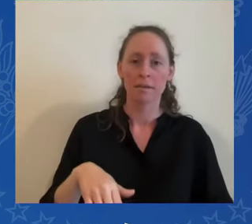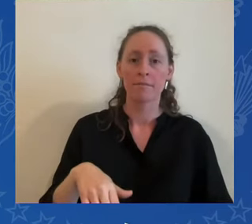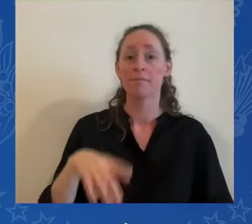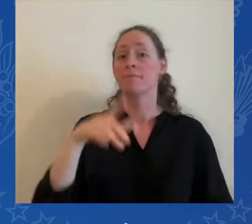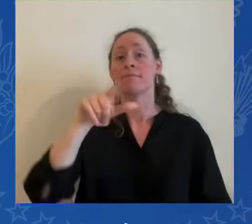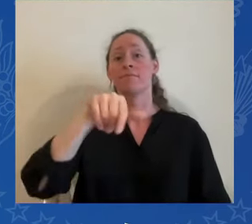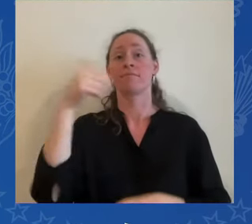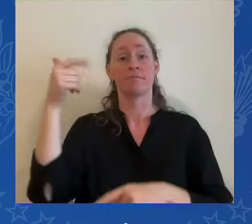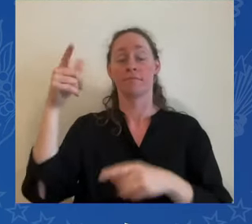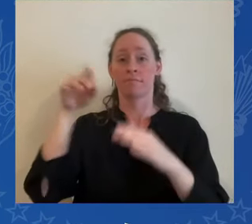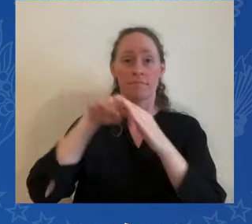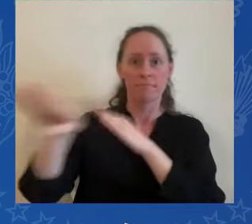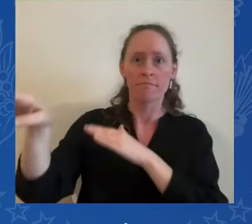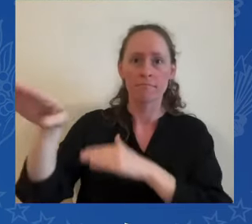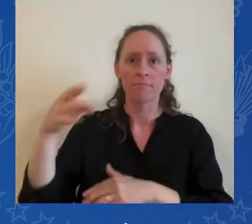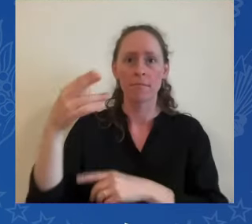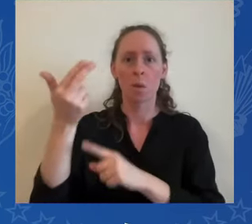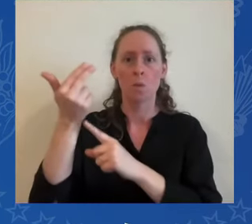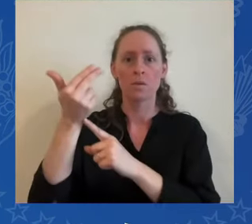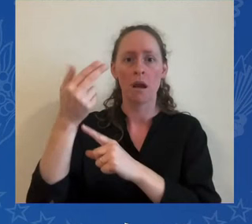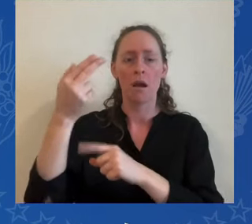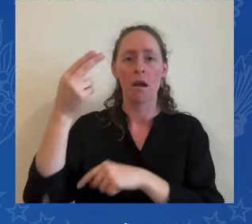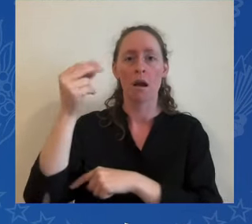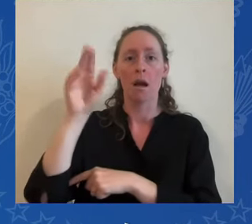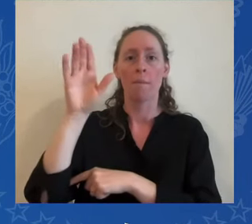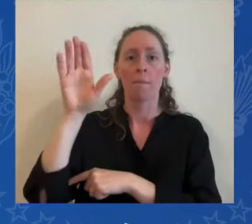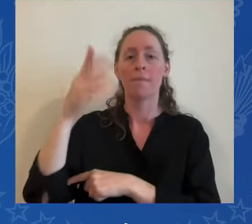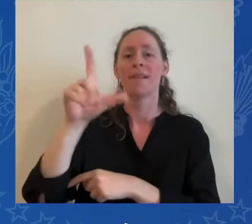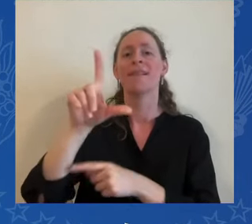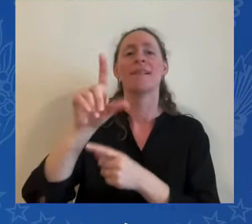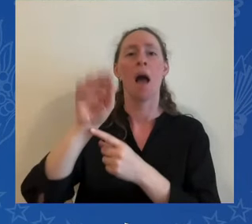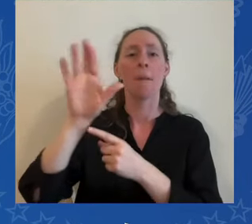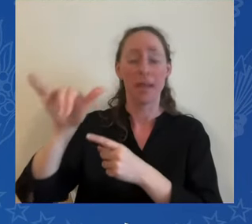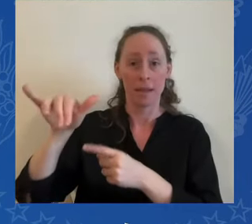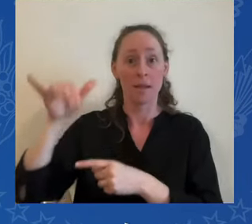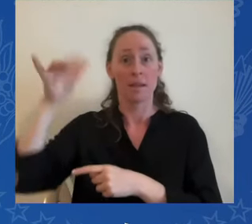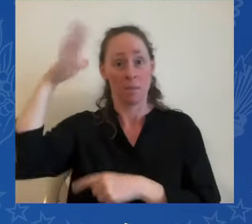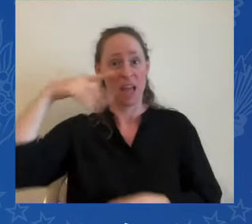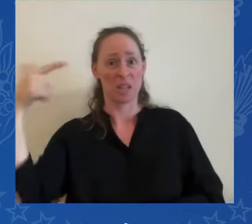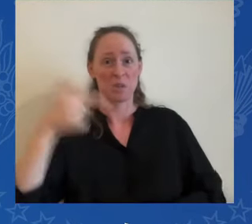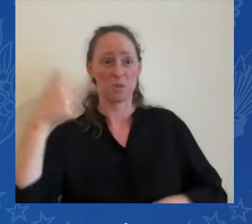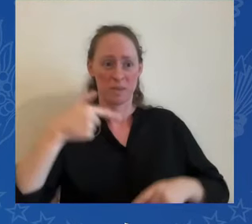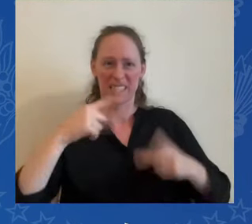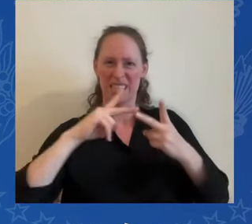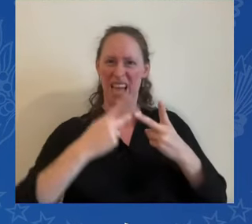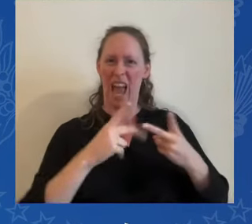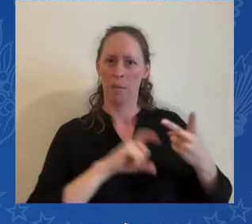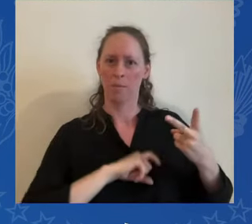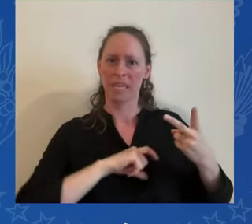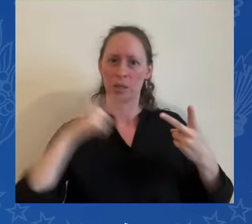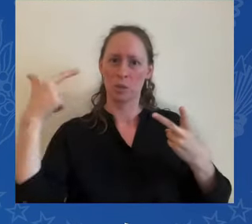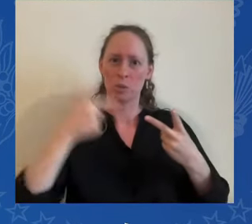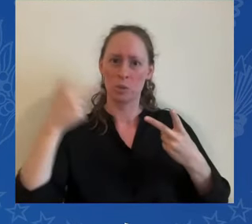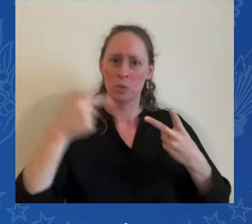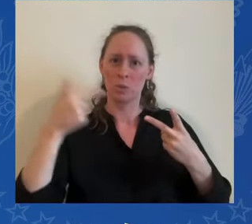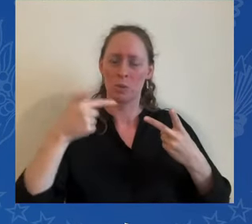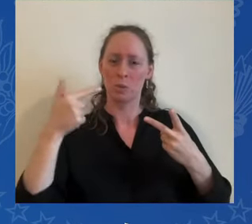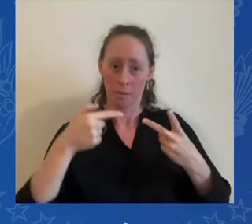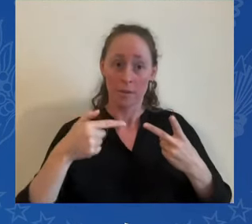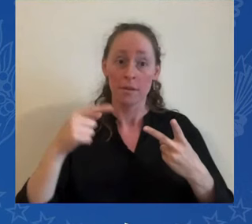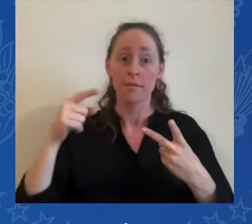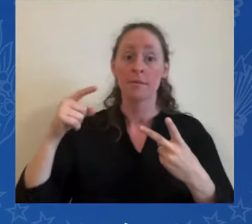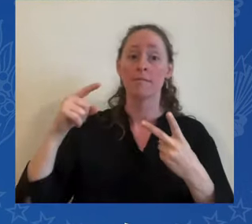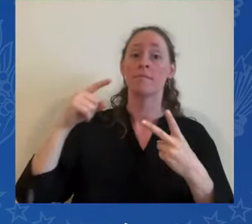and dragging his partner out of the doorway amid the hail of bullets. Realizing that Officer Snook didn't have time to wait for an ambulance,